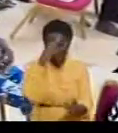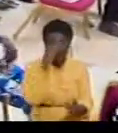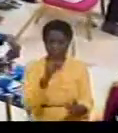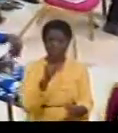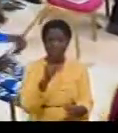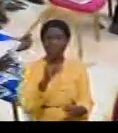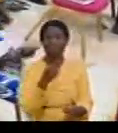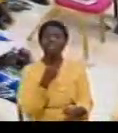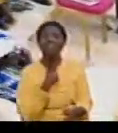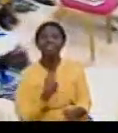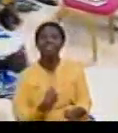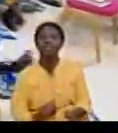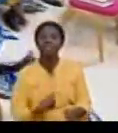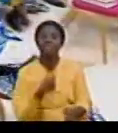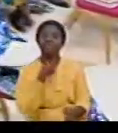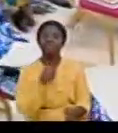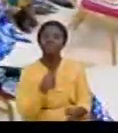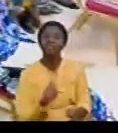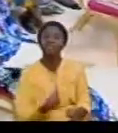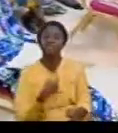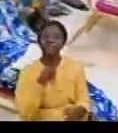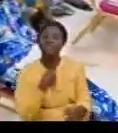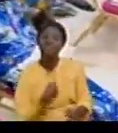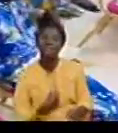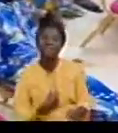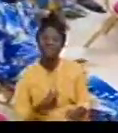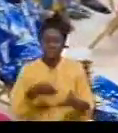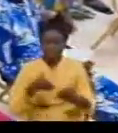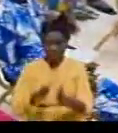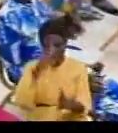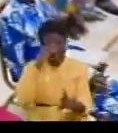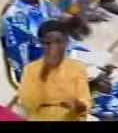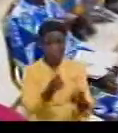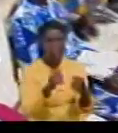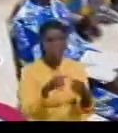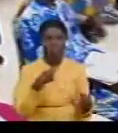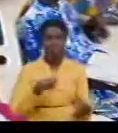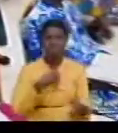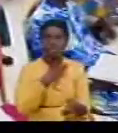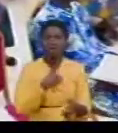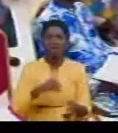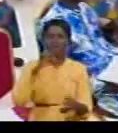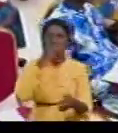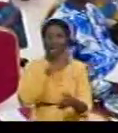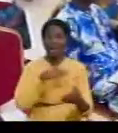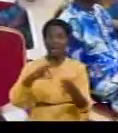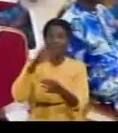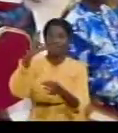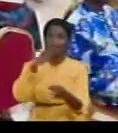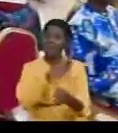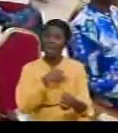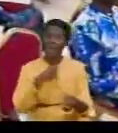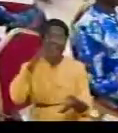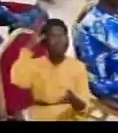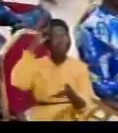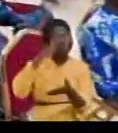thirsts, let him come unto me and drink. And the Spirit and the bride say,